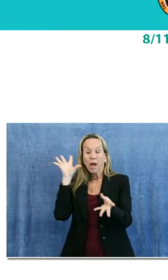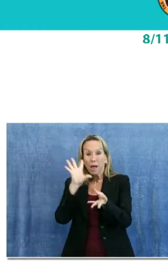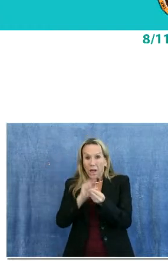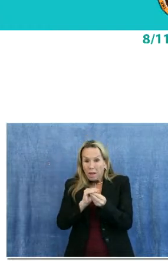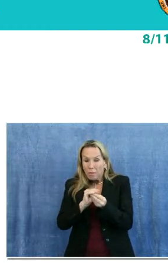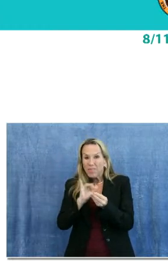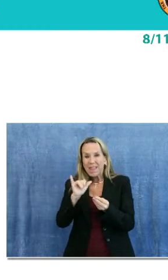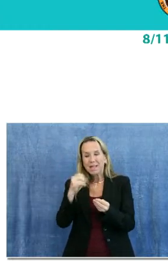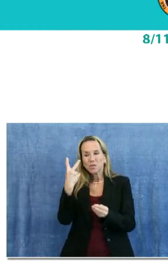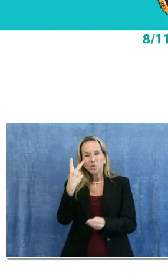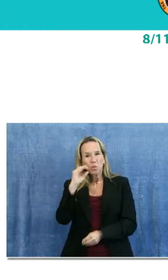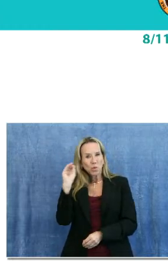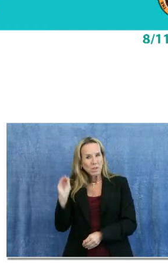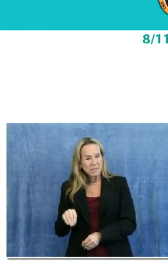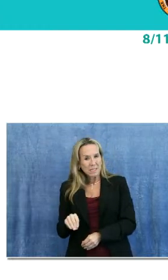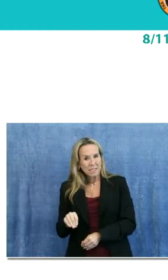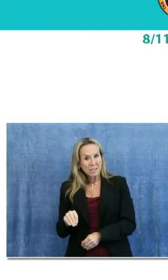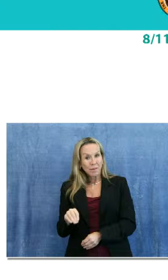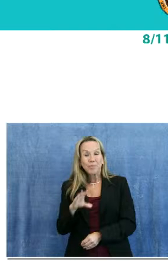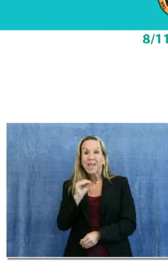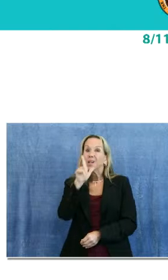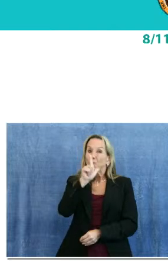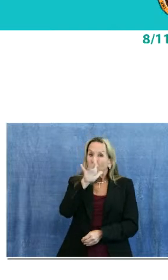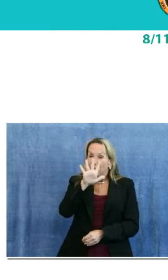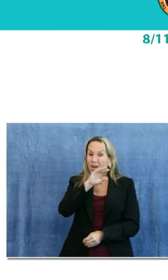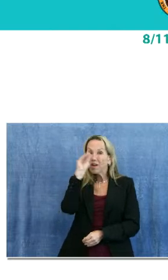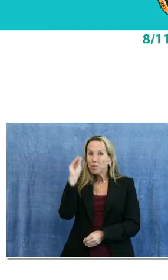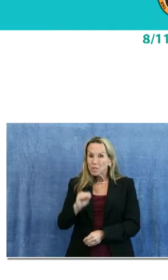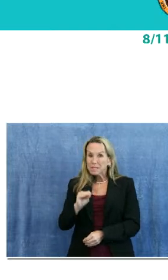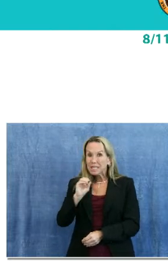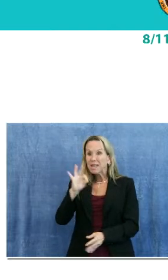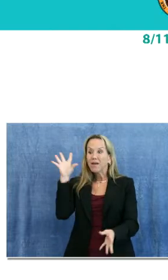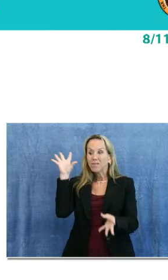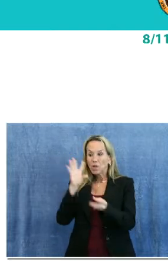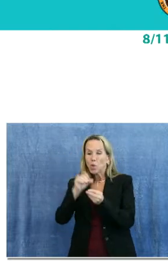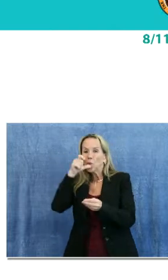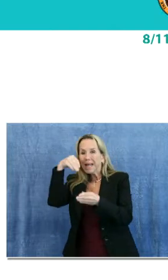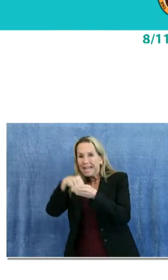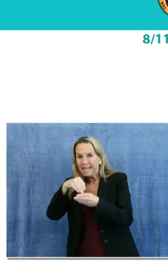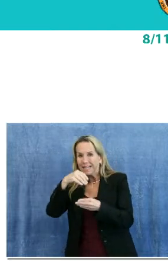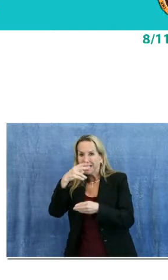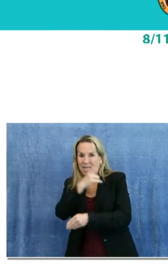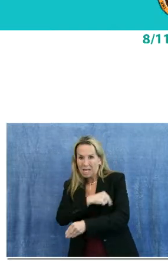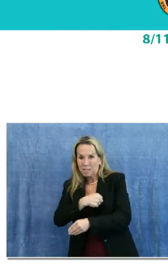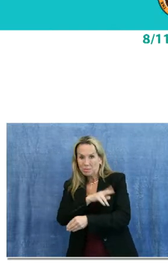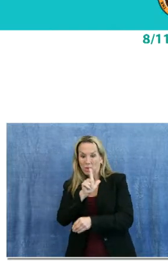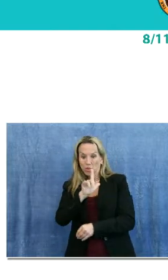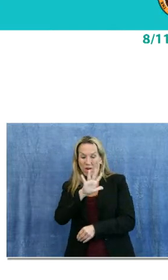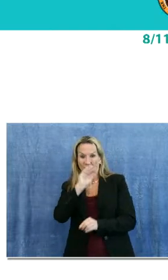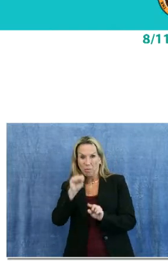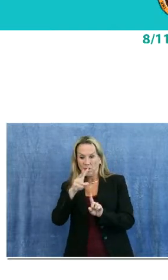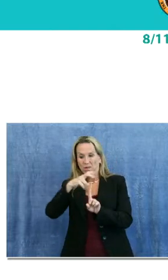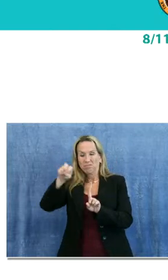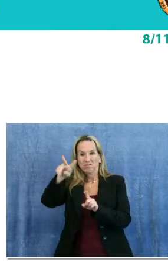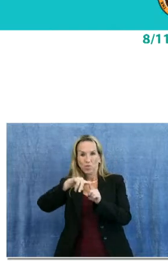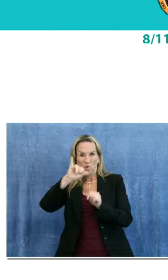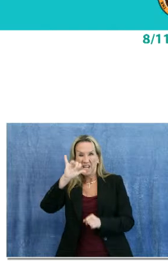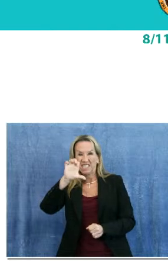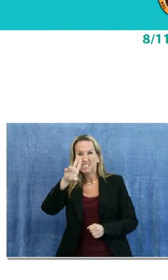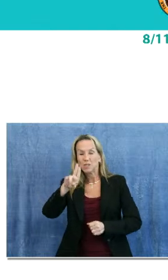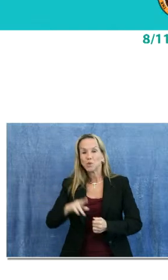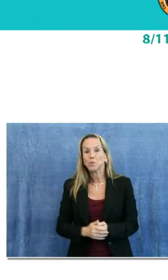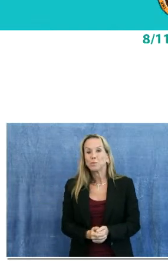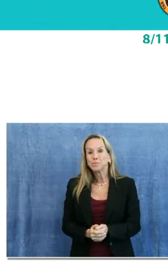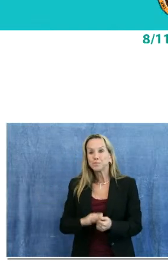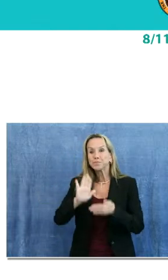cases and 25% of the total number of those hospitalized. Now, this next slide